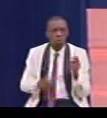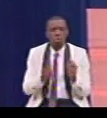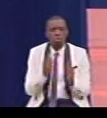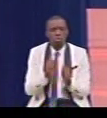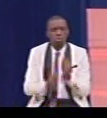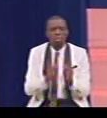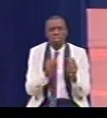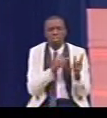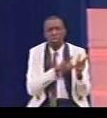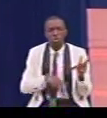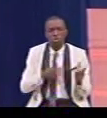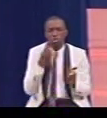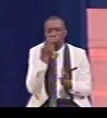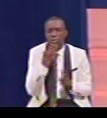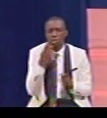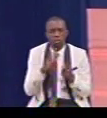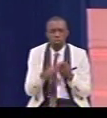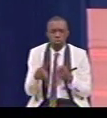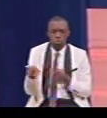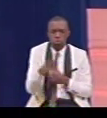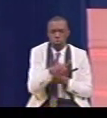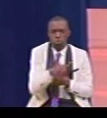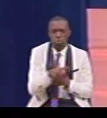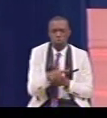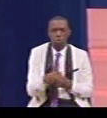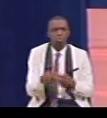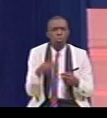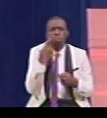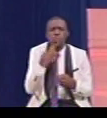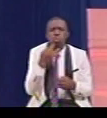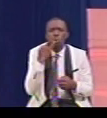unto you who is the Lord talk into tonight